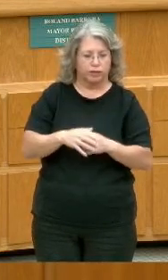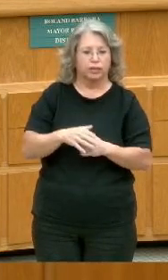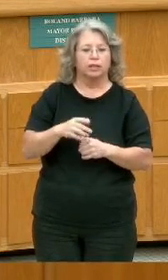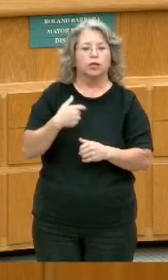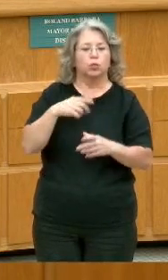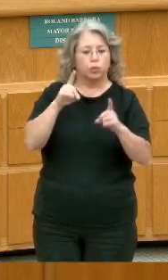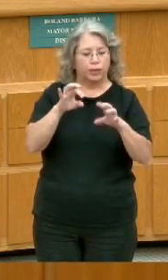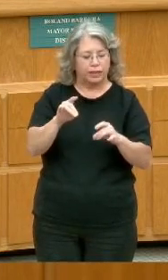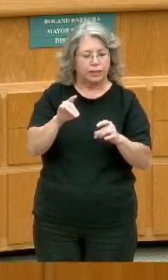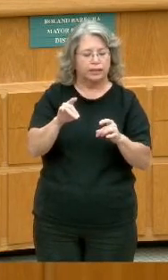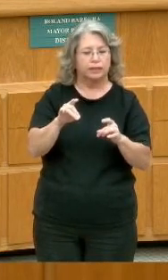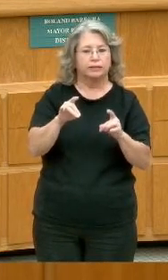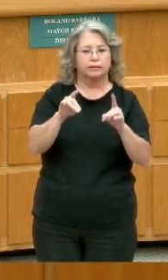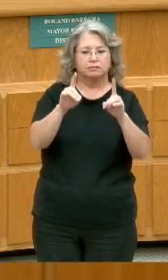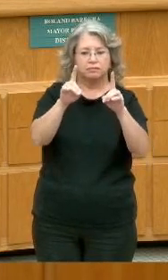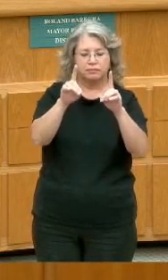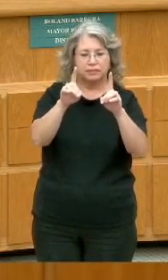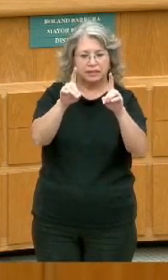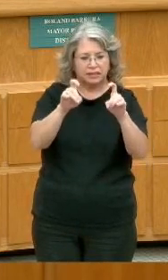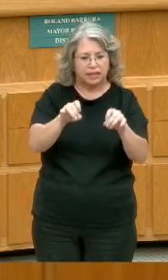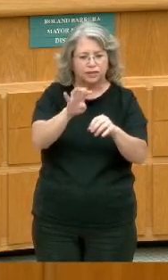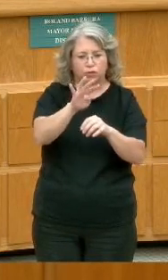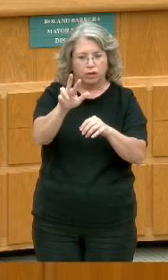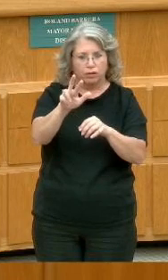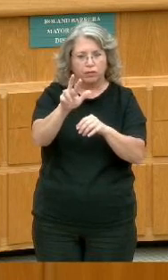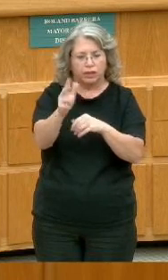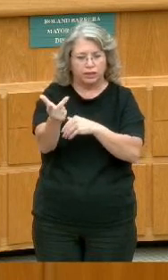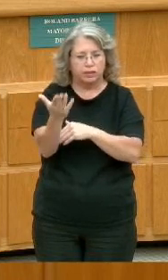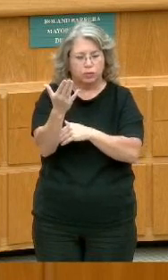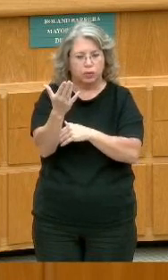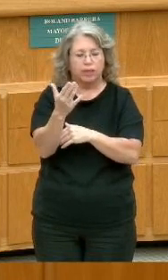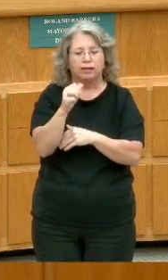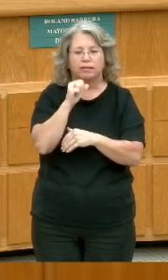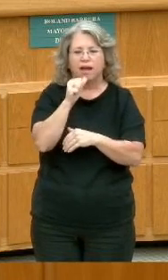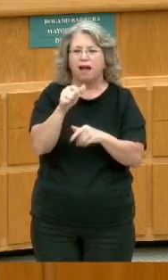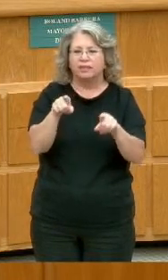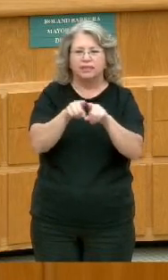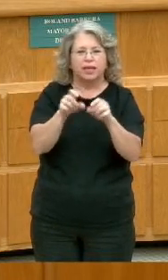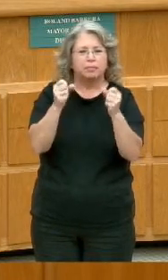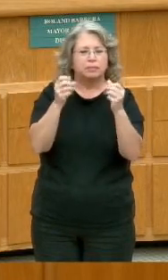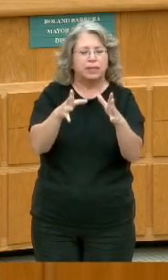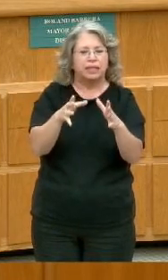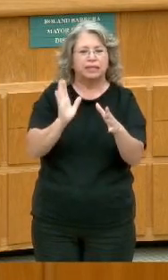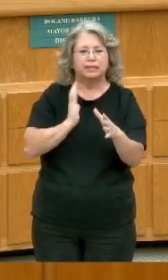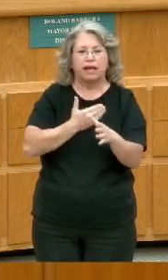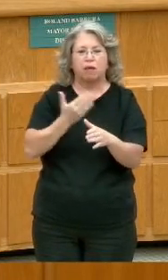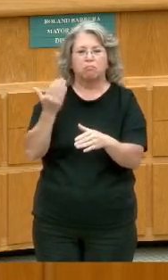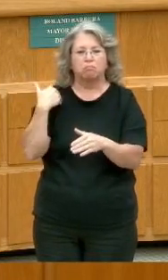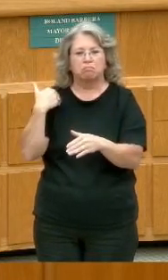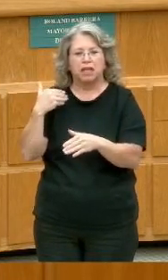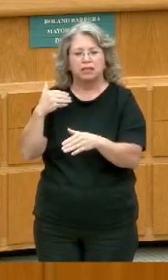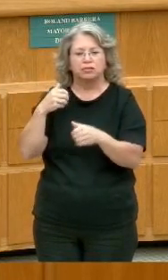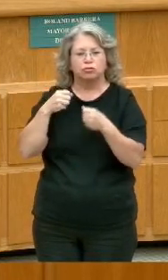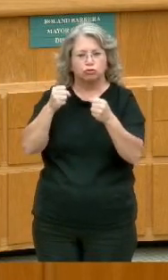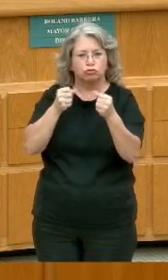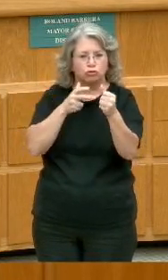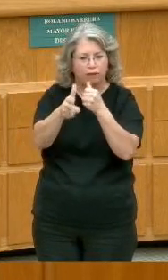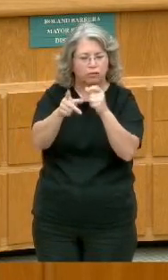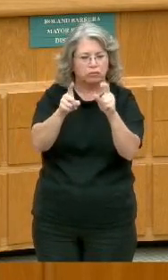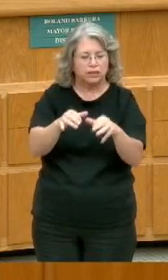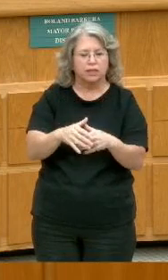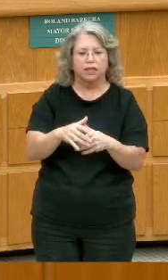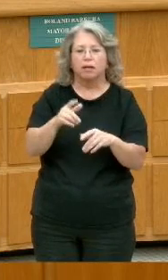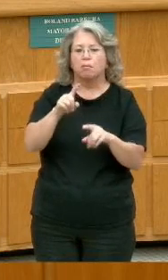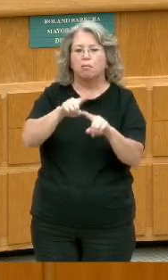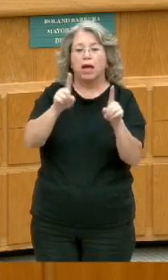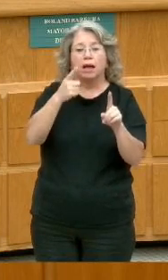drive-through this morning. Not as many as our last drive-through, but that's because there are other testing options, such as the Coastal